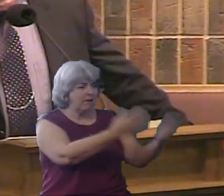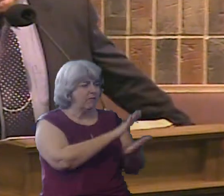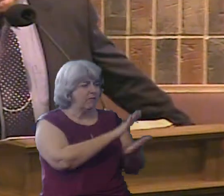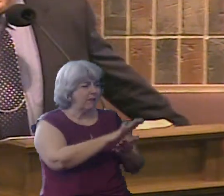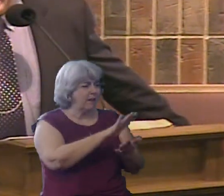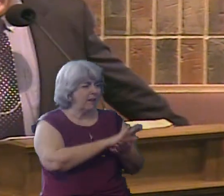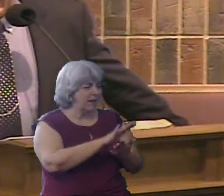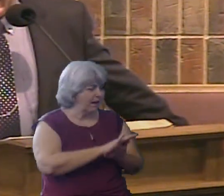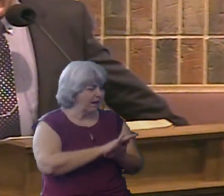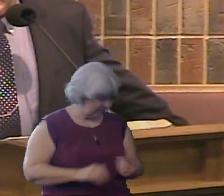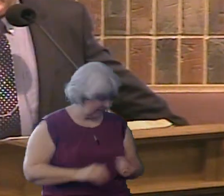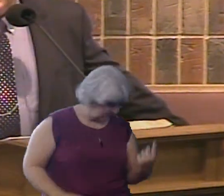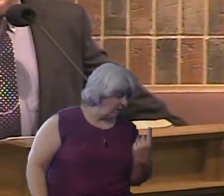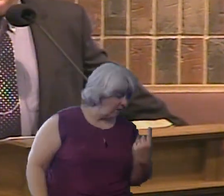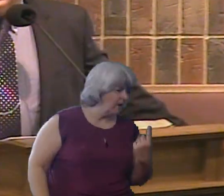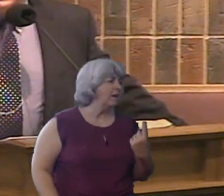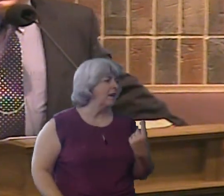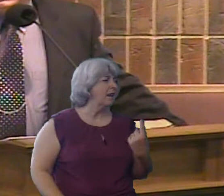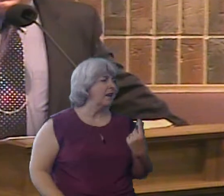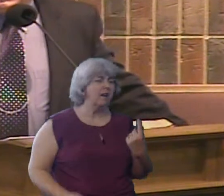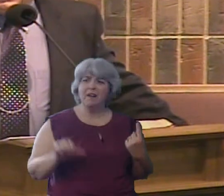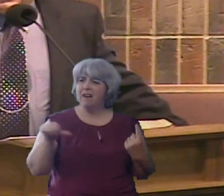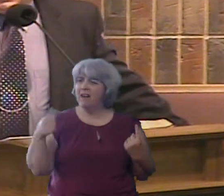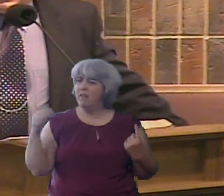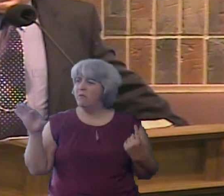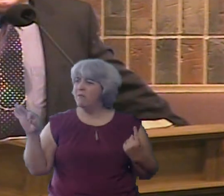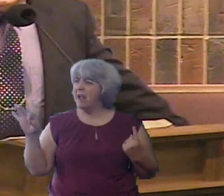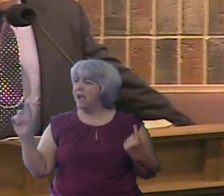But where are the 9?